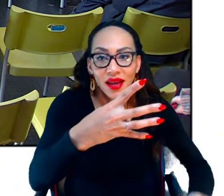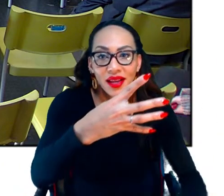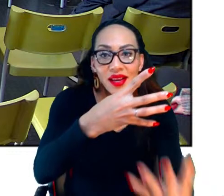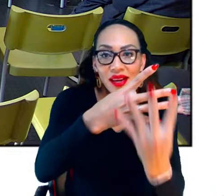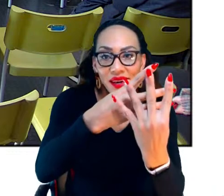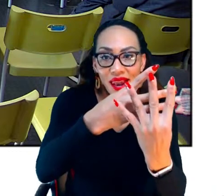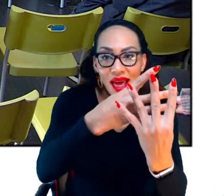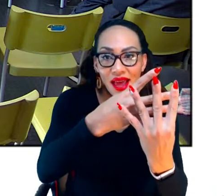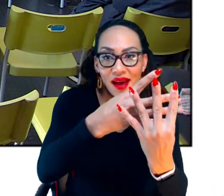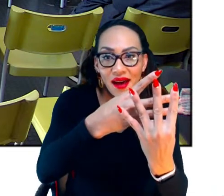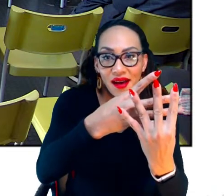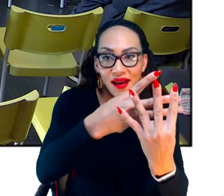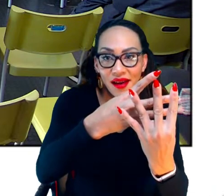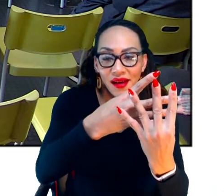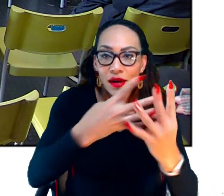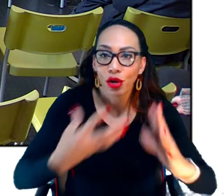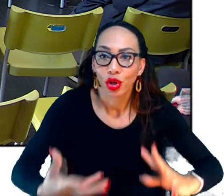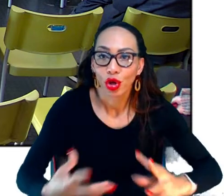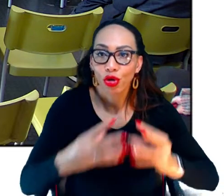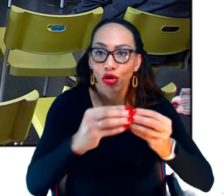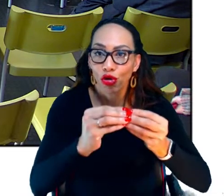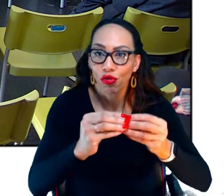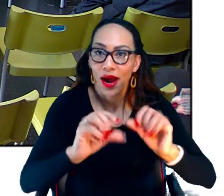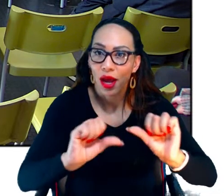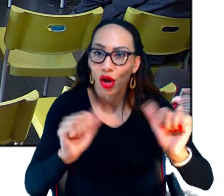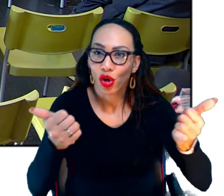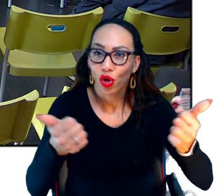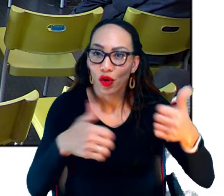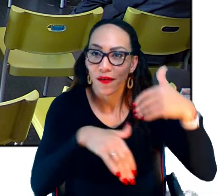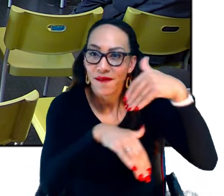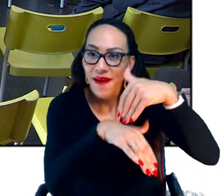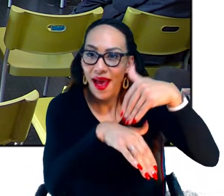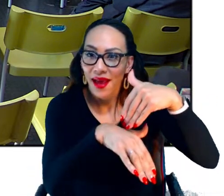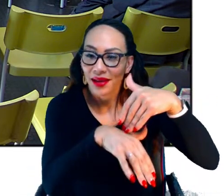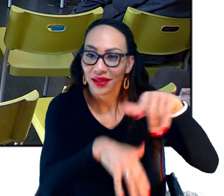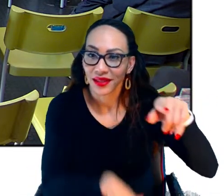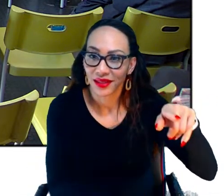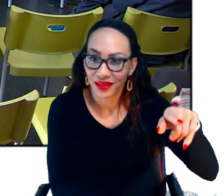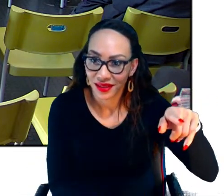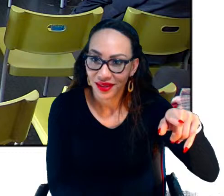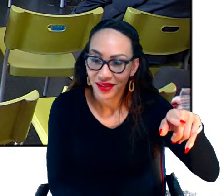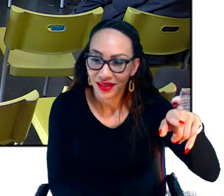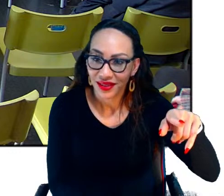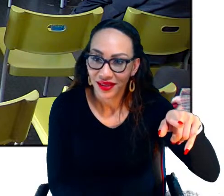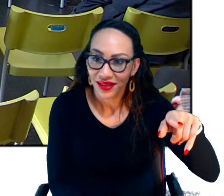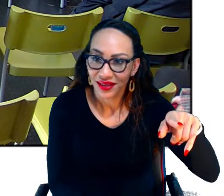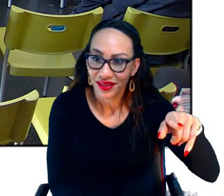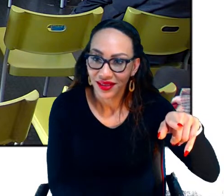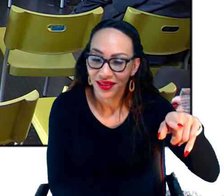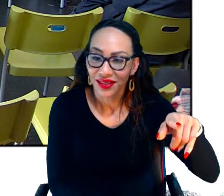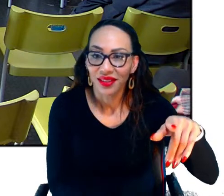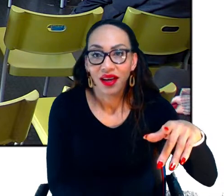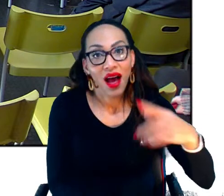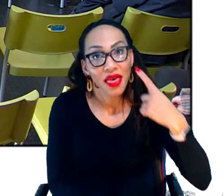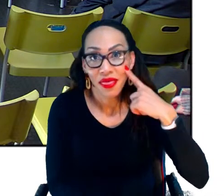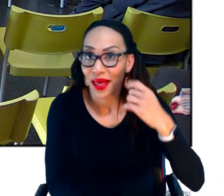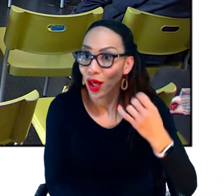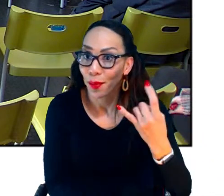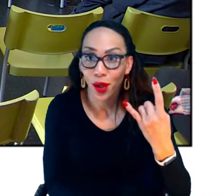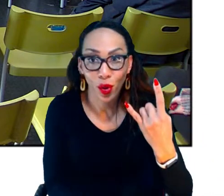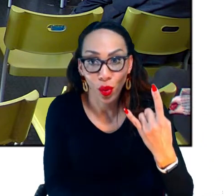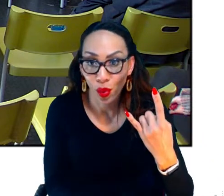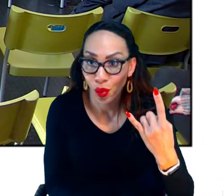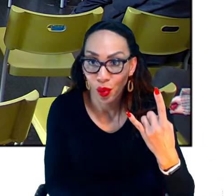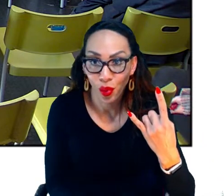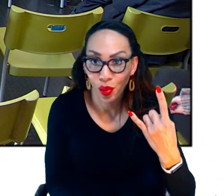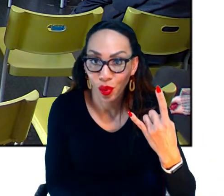that effect of this space where you draw attention to specifically what you want. But I think it would be cool because I think you're using